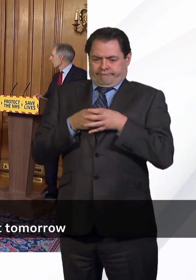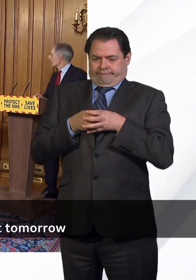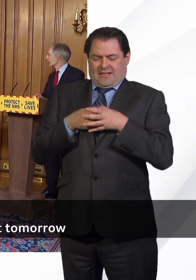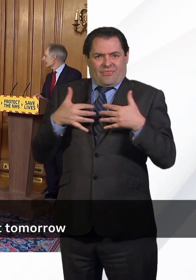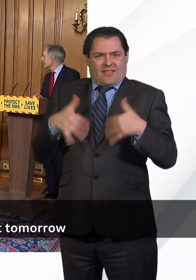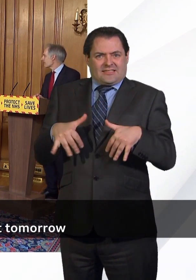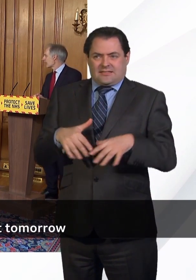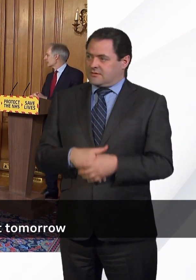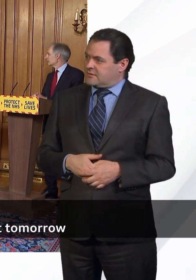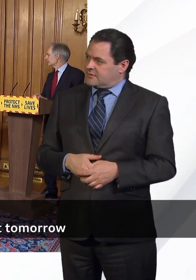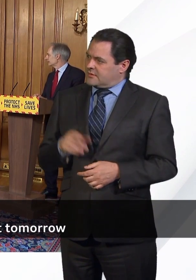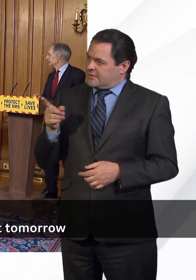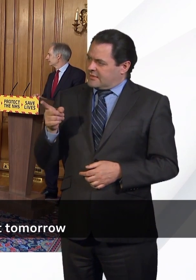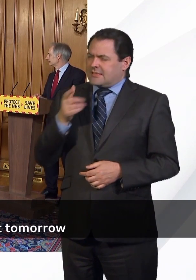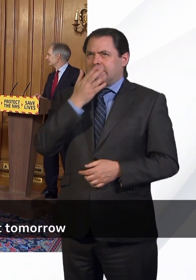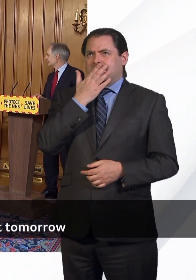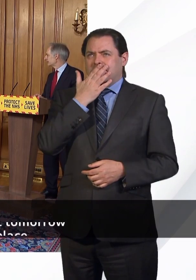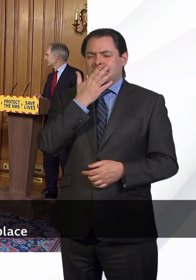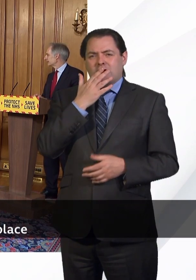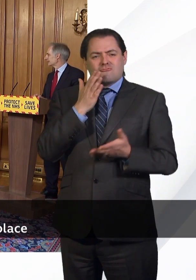No, is the short answer.